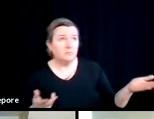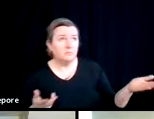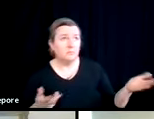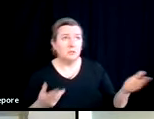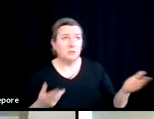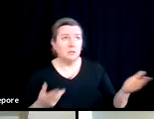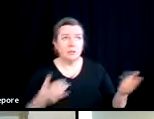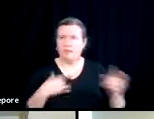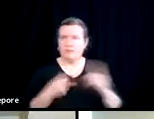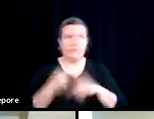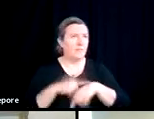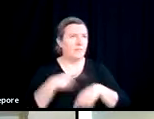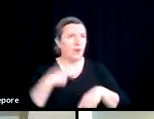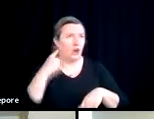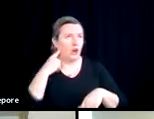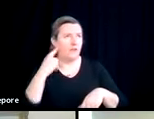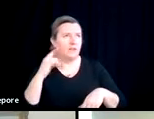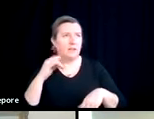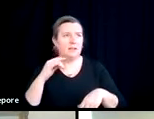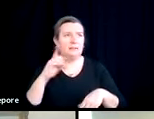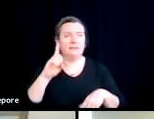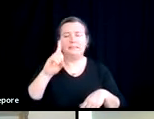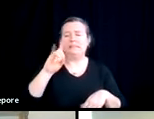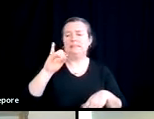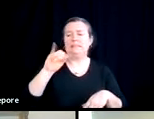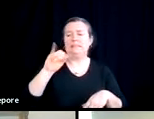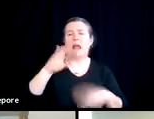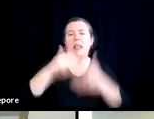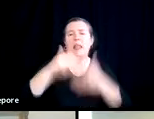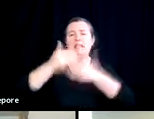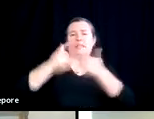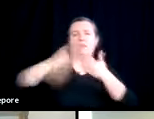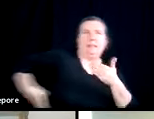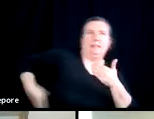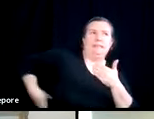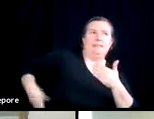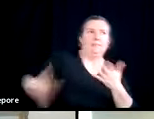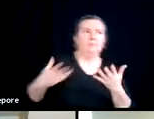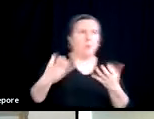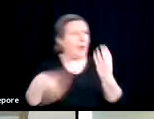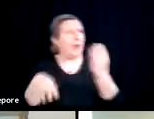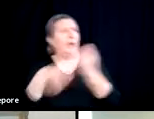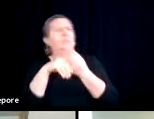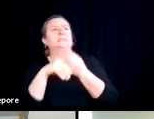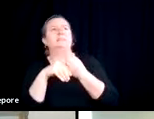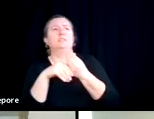dialysis centers should be or want to be considered as points of dispensing.